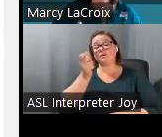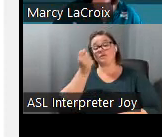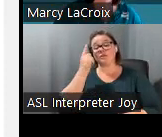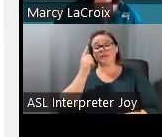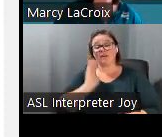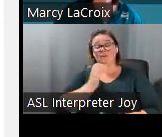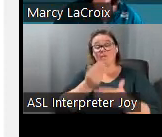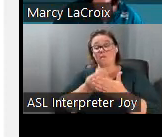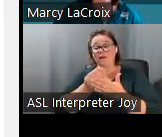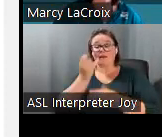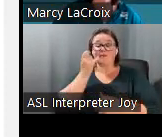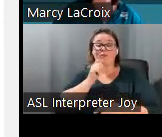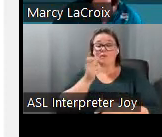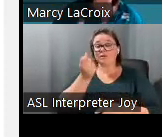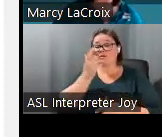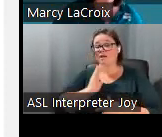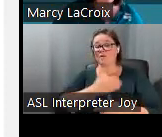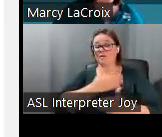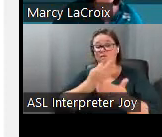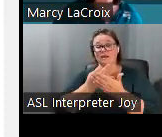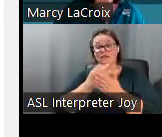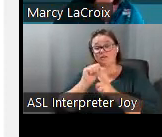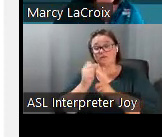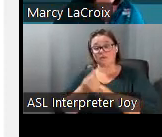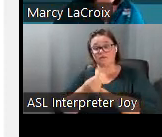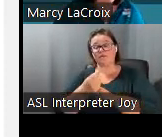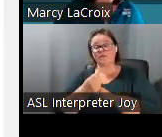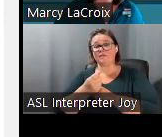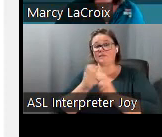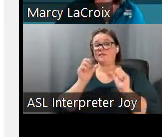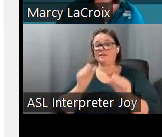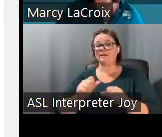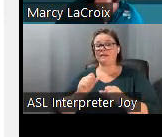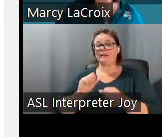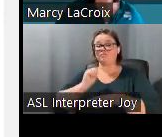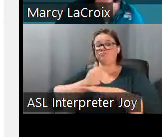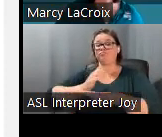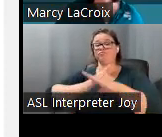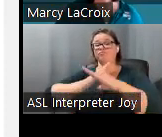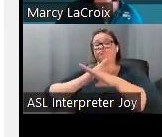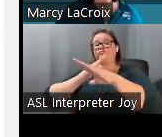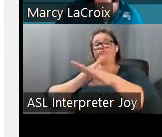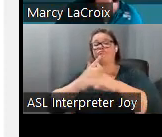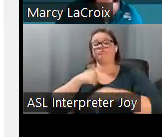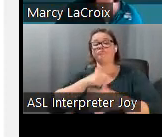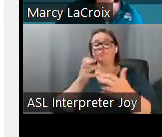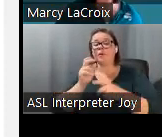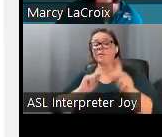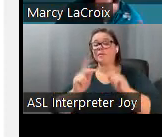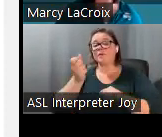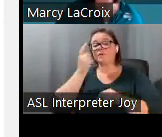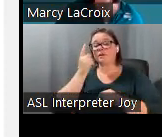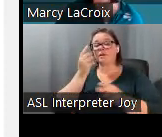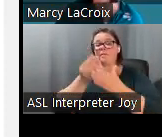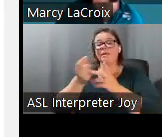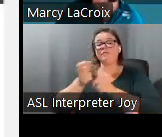money, if we don't understand our financial situation, it can create barriers. And we want people to understand where that money comes